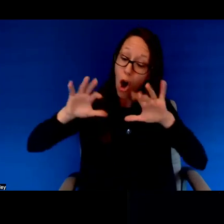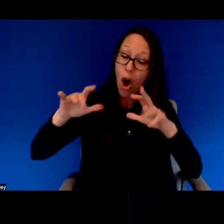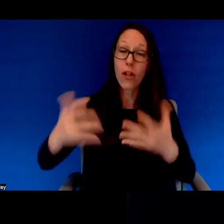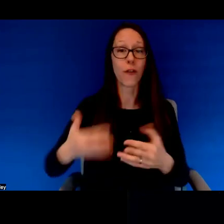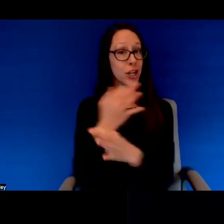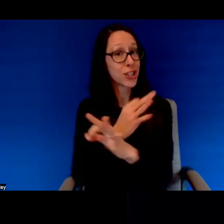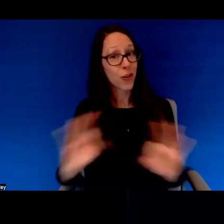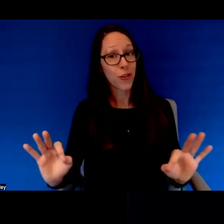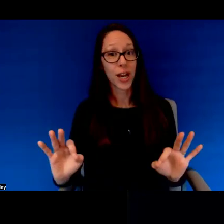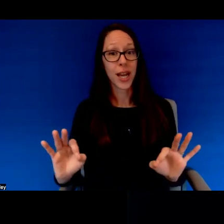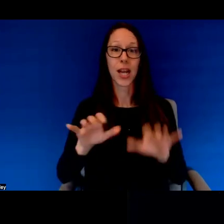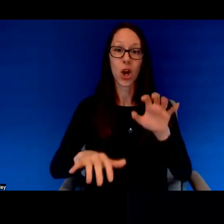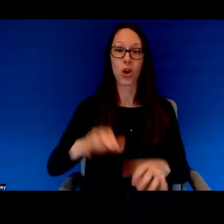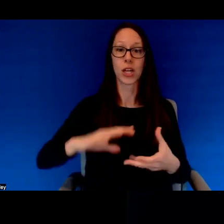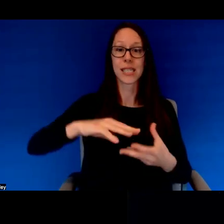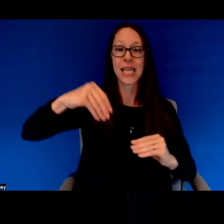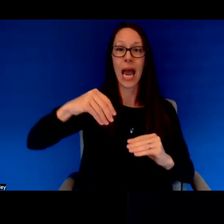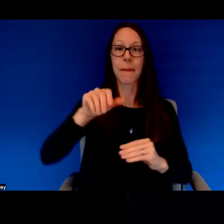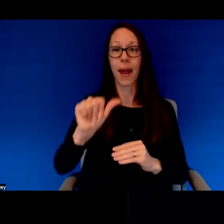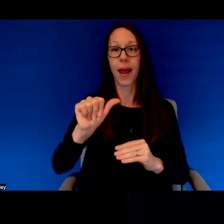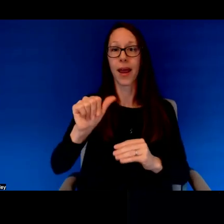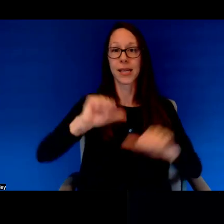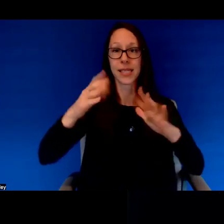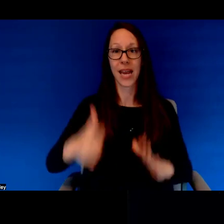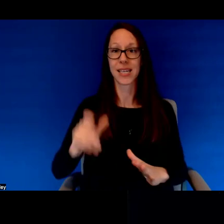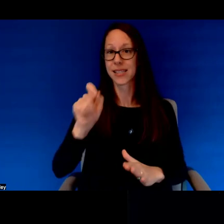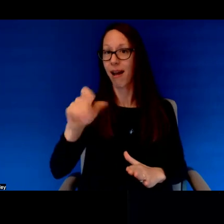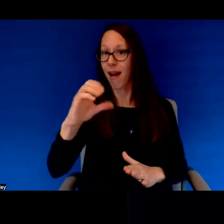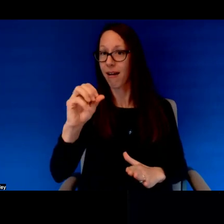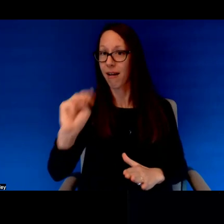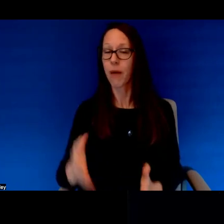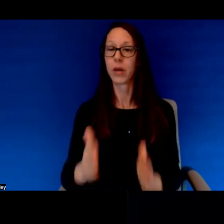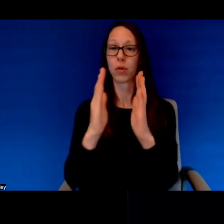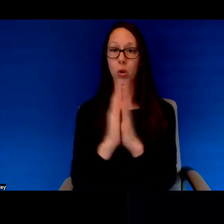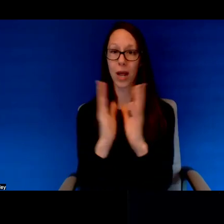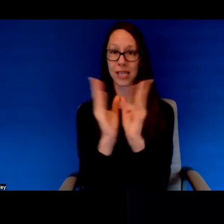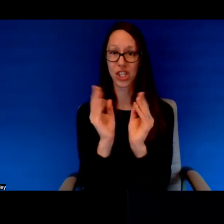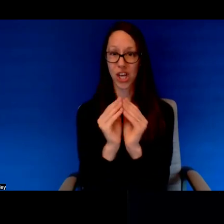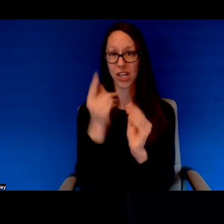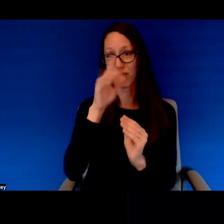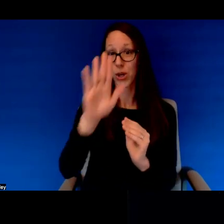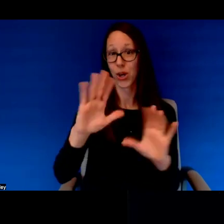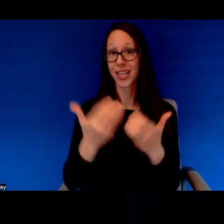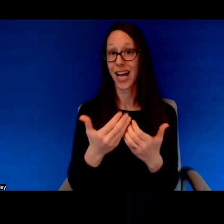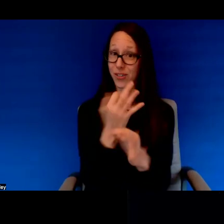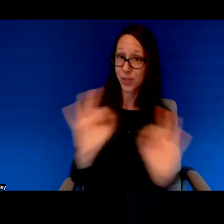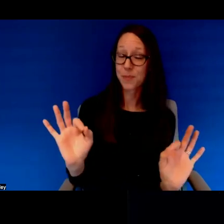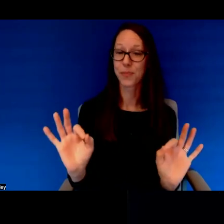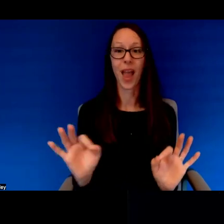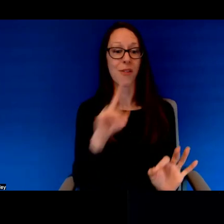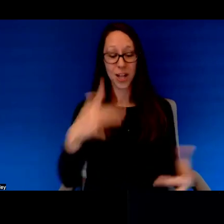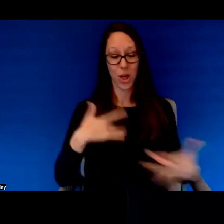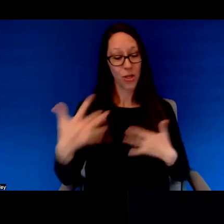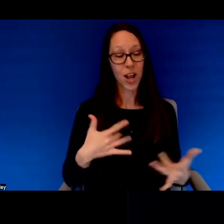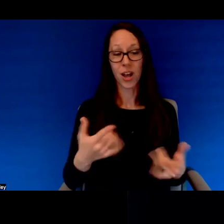on skypeascientist.com and request a session for your class. I'm always so thrilled when so many people attend these sessions. And then also I'm like, oh my